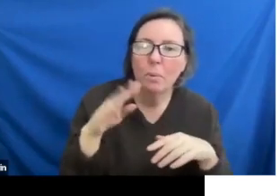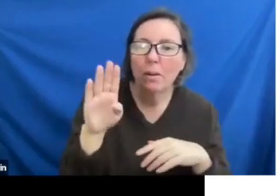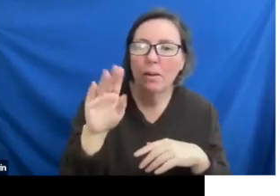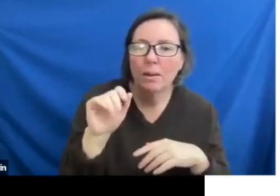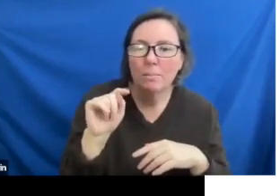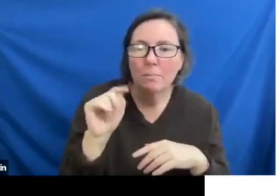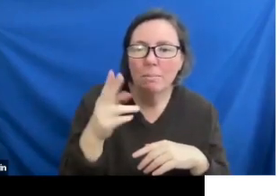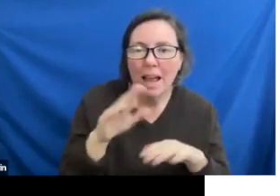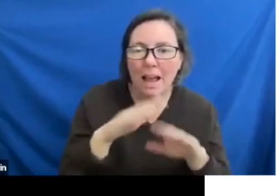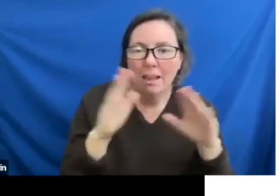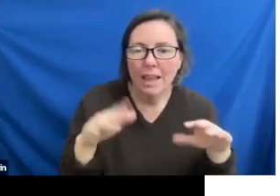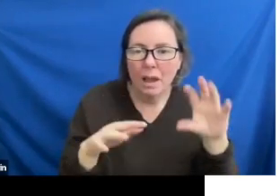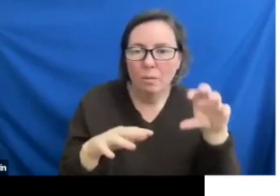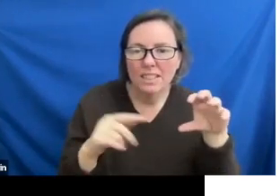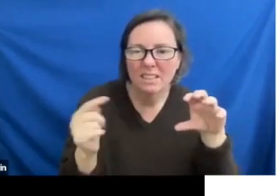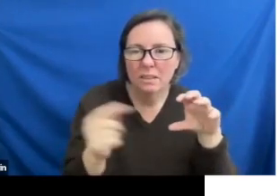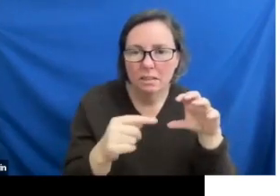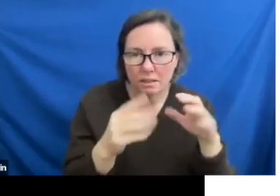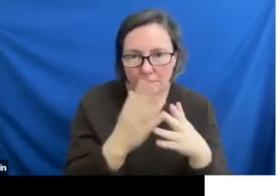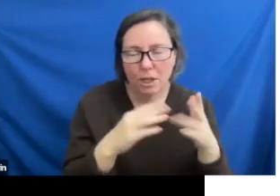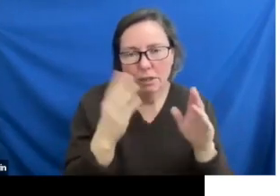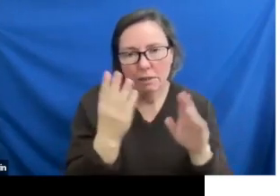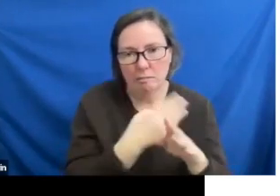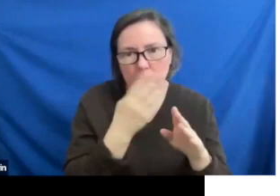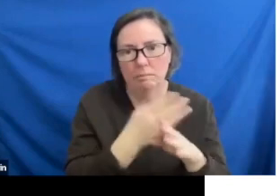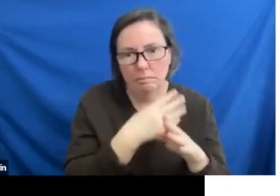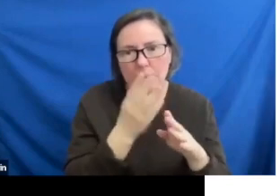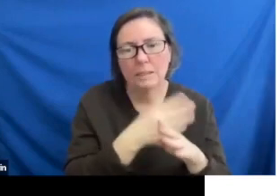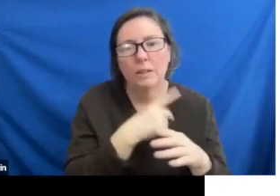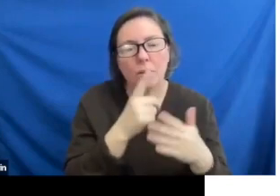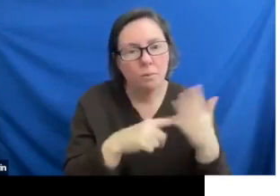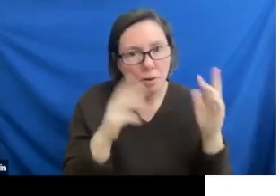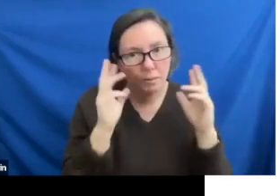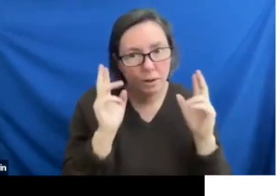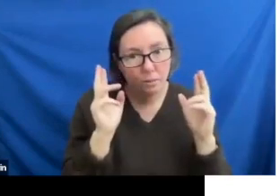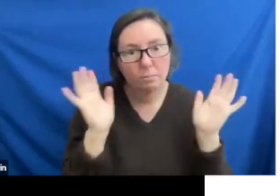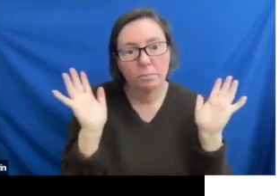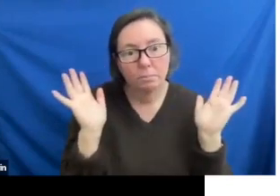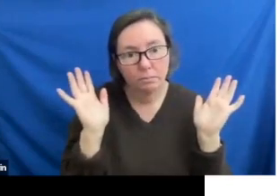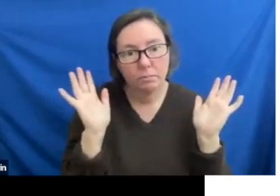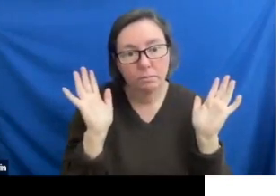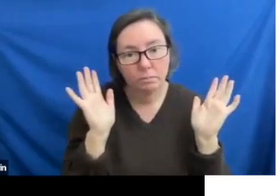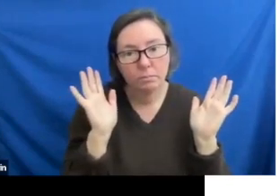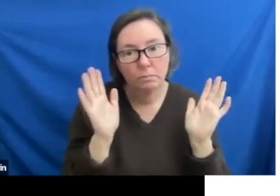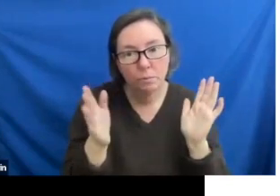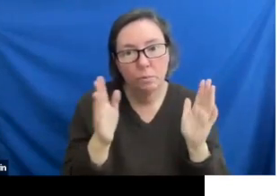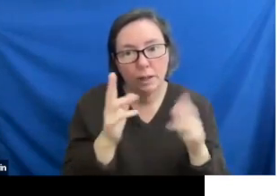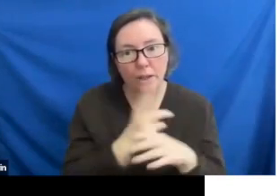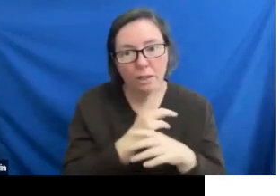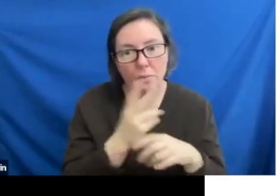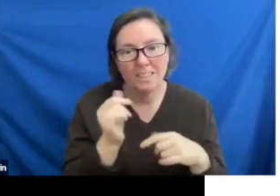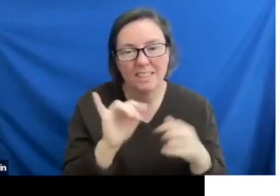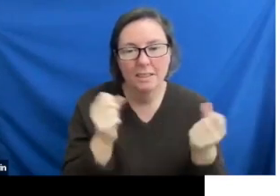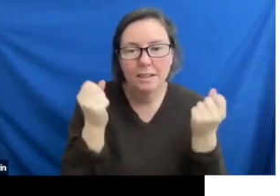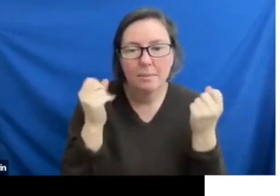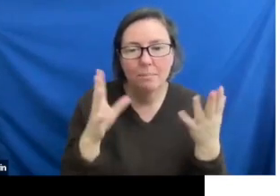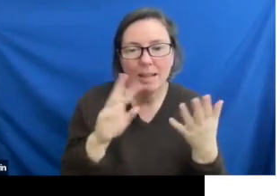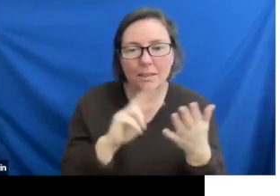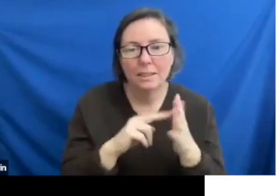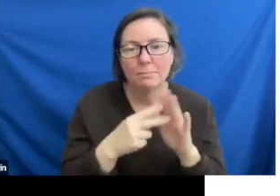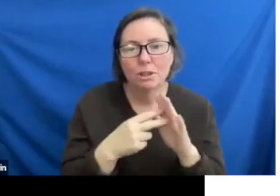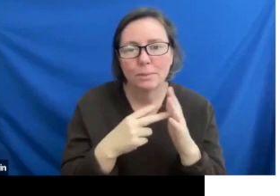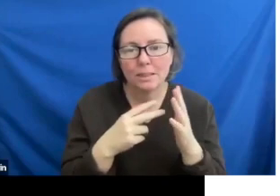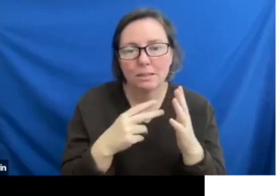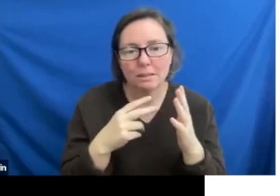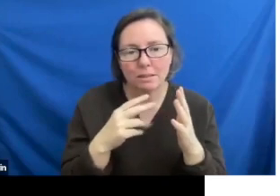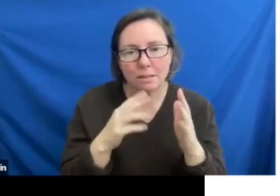and do some additional work to finish off what we hope to use as a multi-purpose room. So